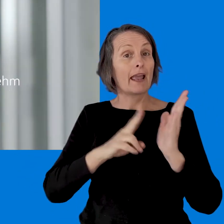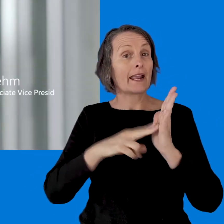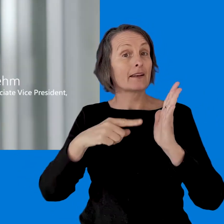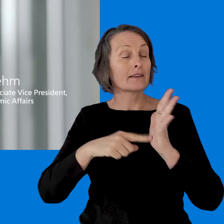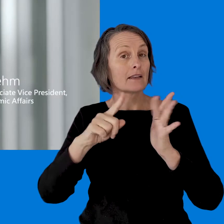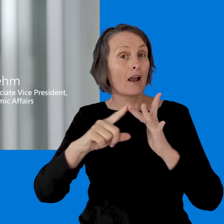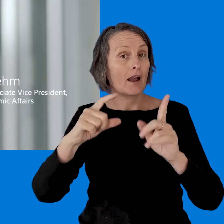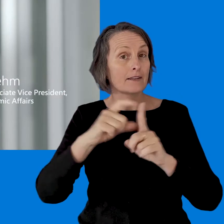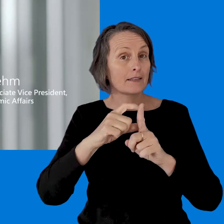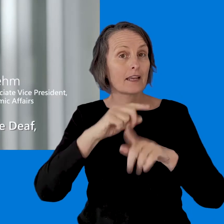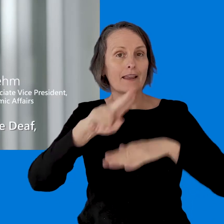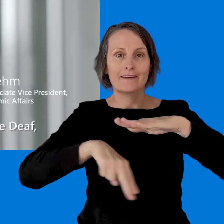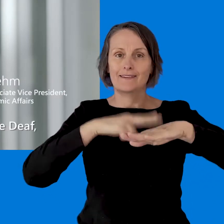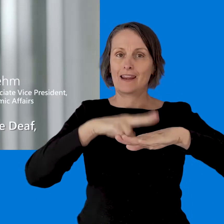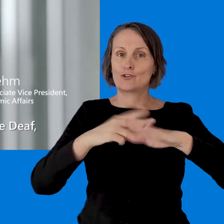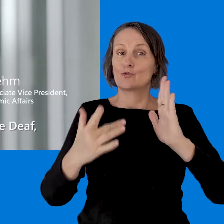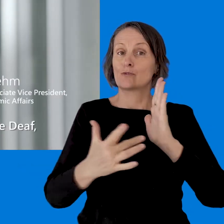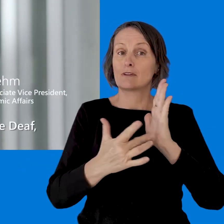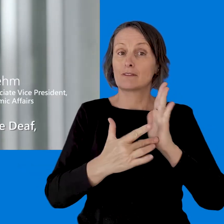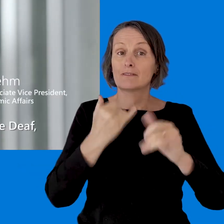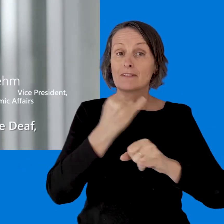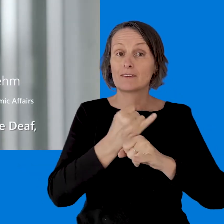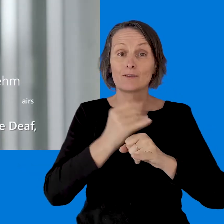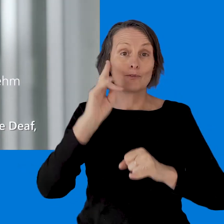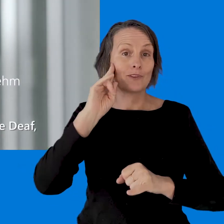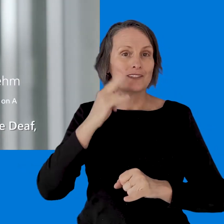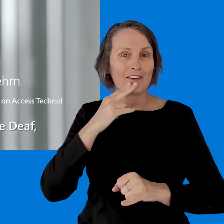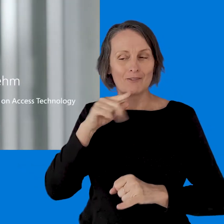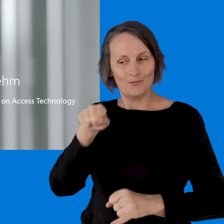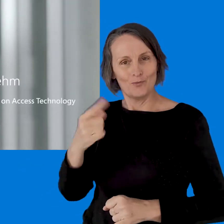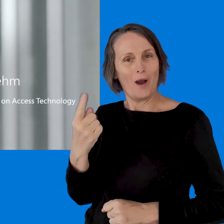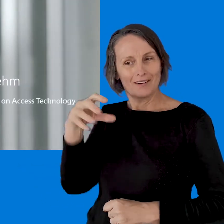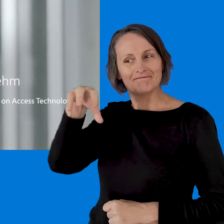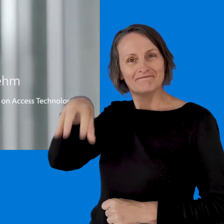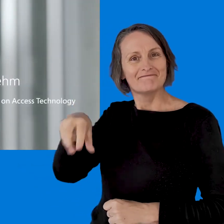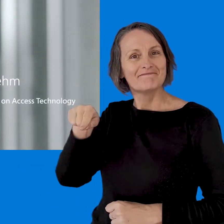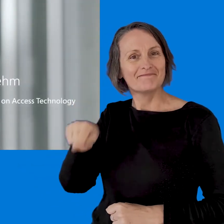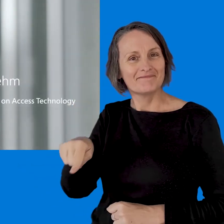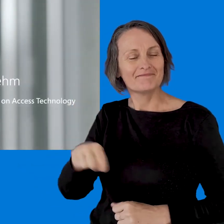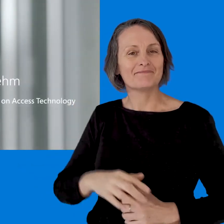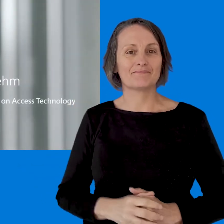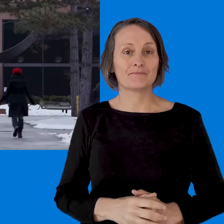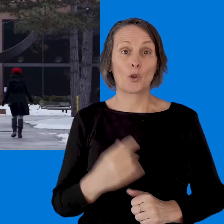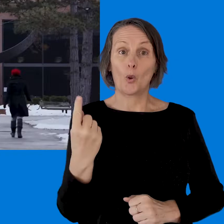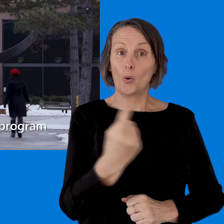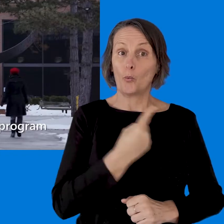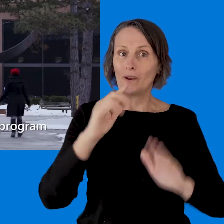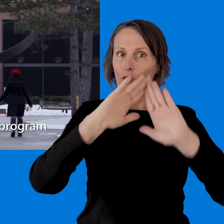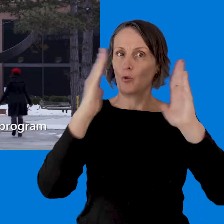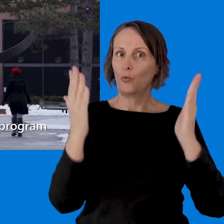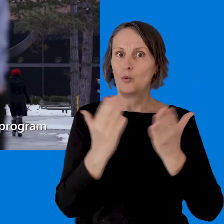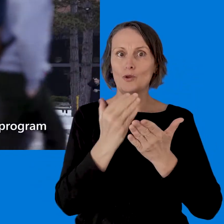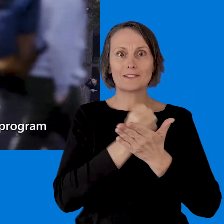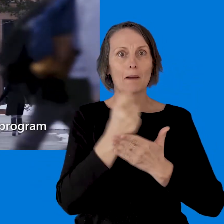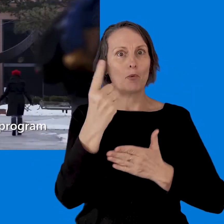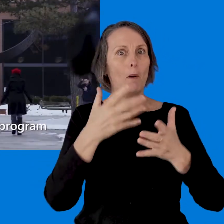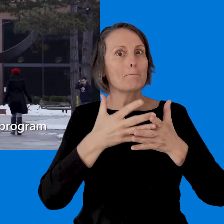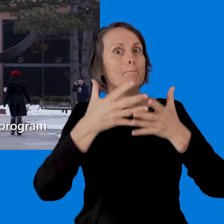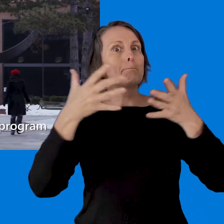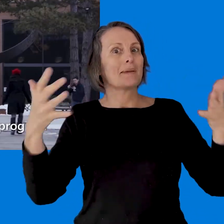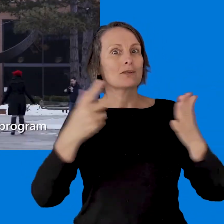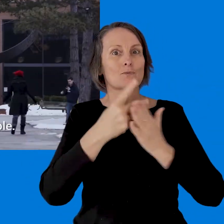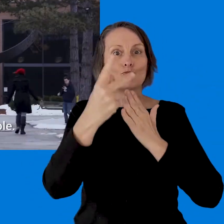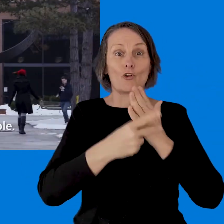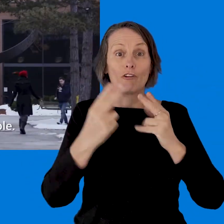And NTID, the National Technical Institute for the Deaf, is one of those 9 colleges. We are the world's largest